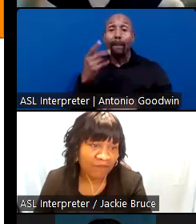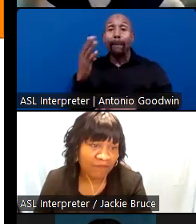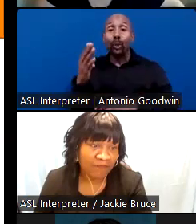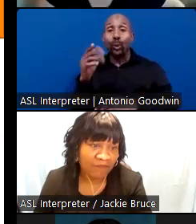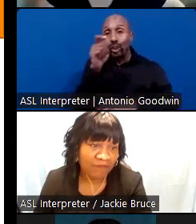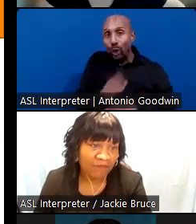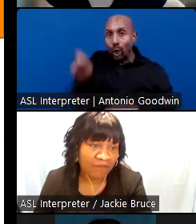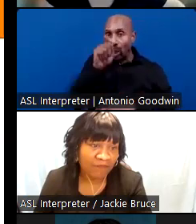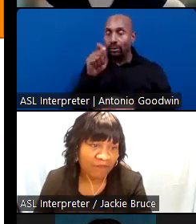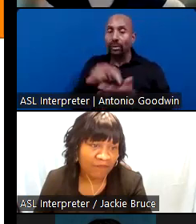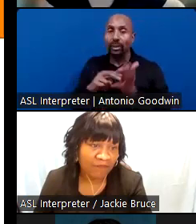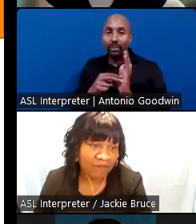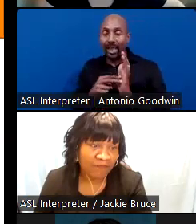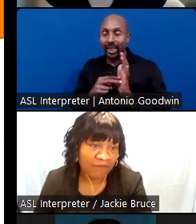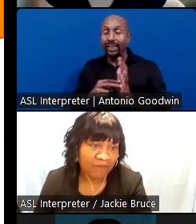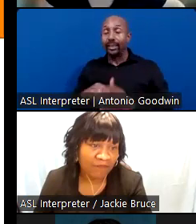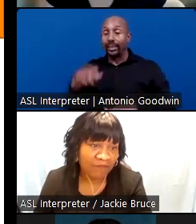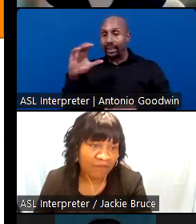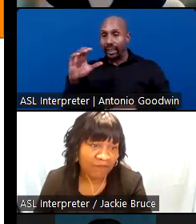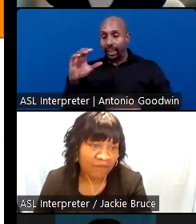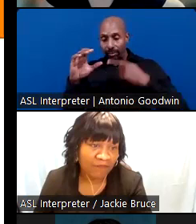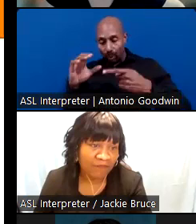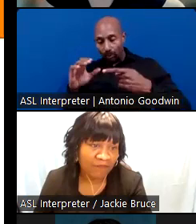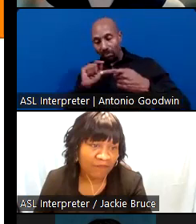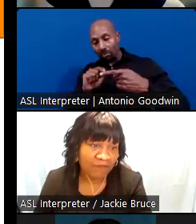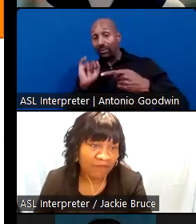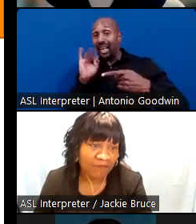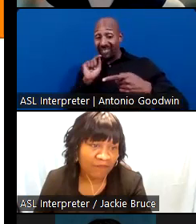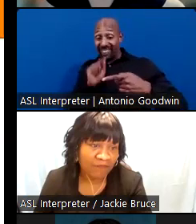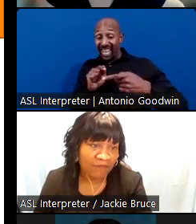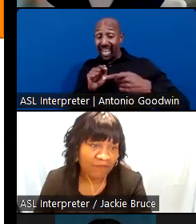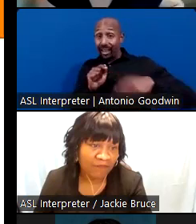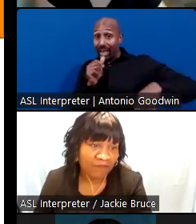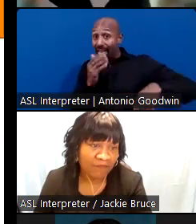show up, that test is not good. And so